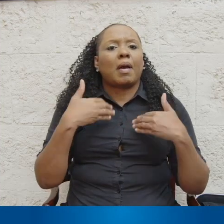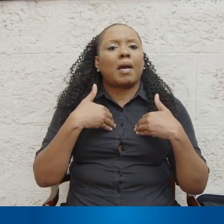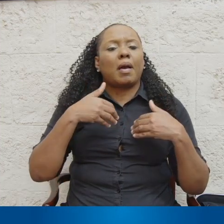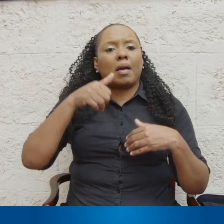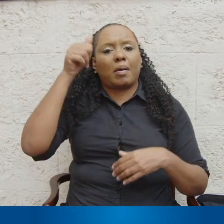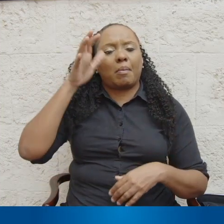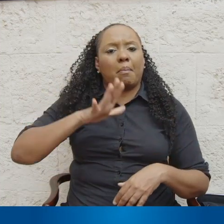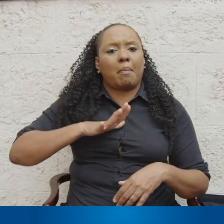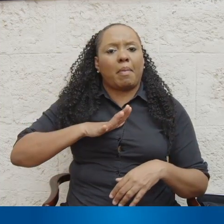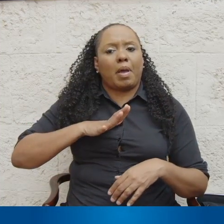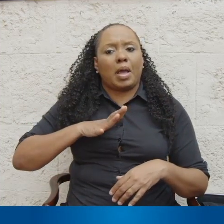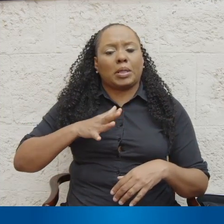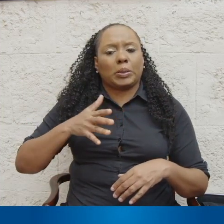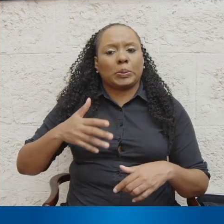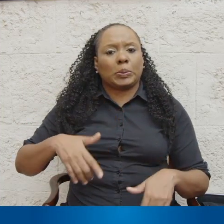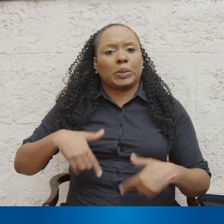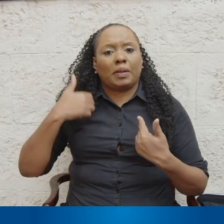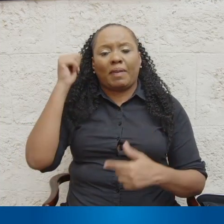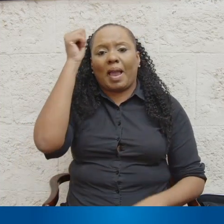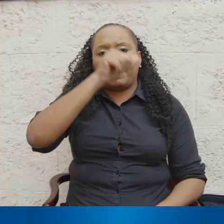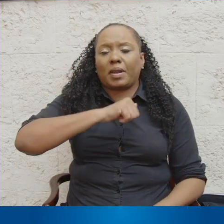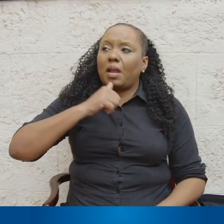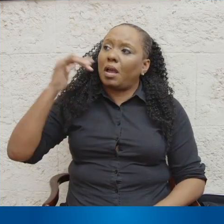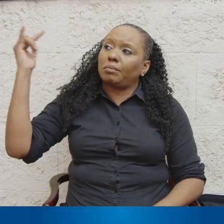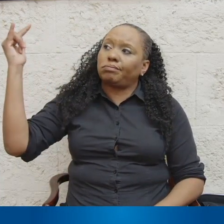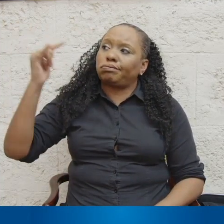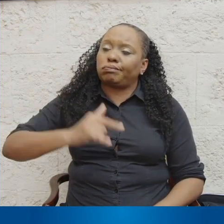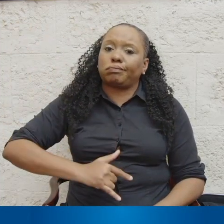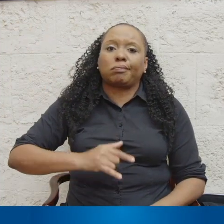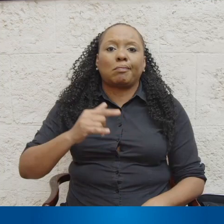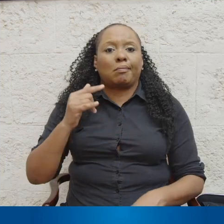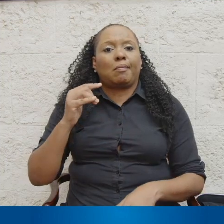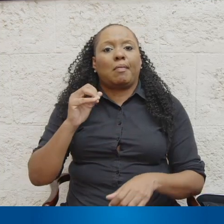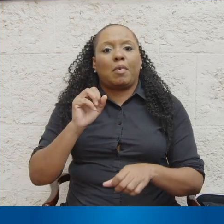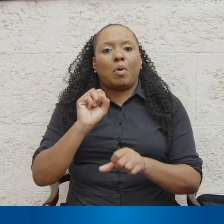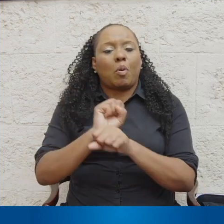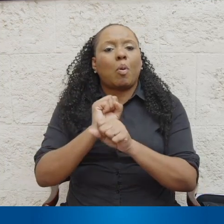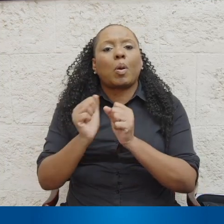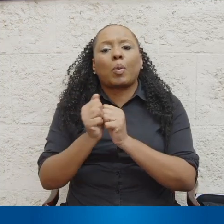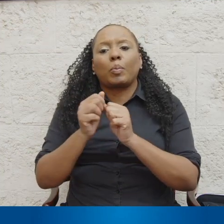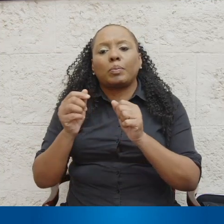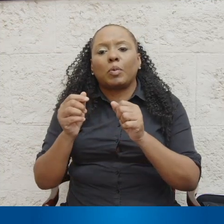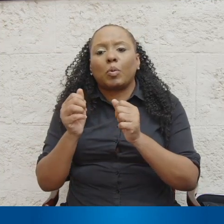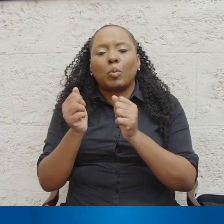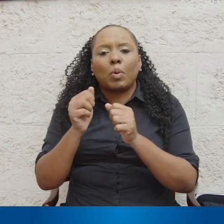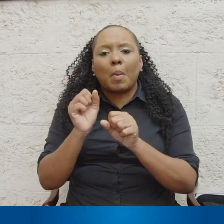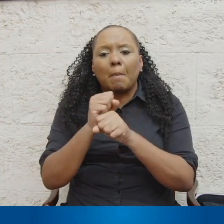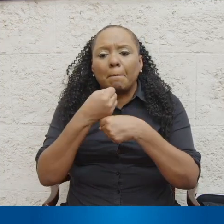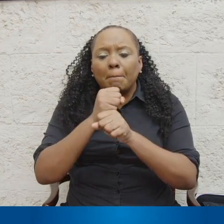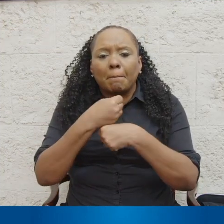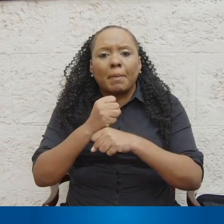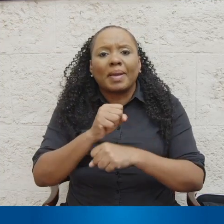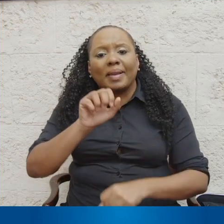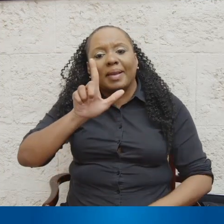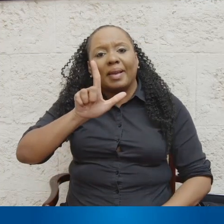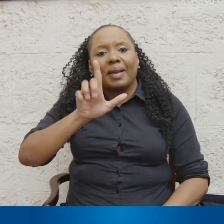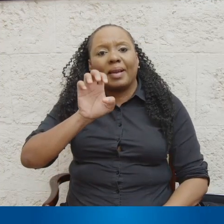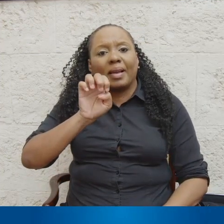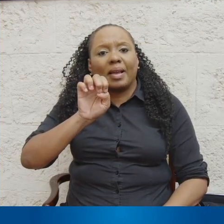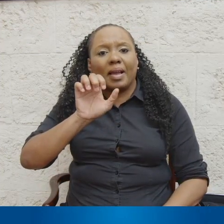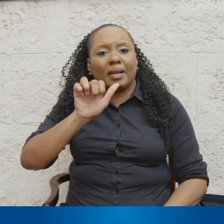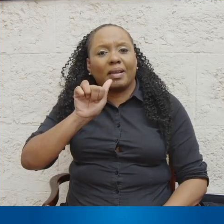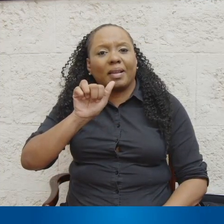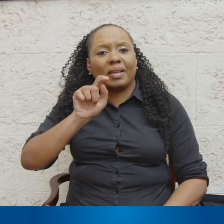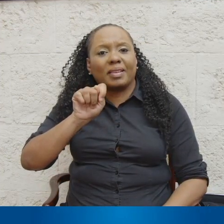able to work on island with designers. We have plans again to look and see how we can increase exports.